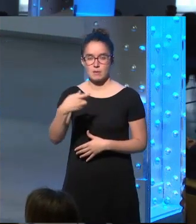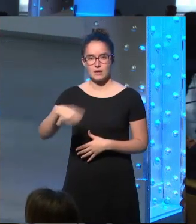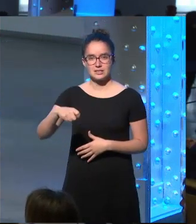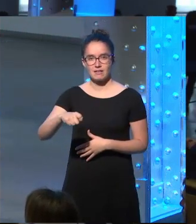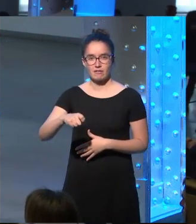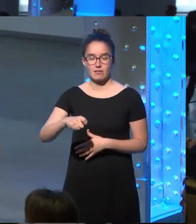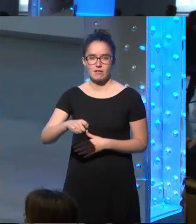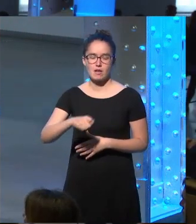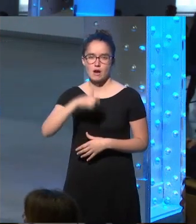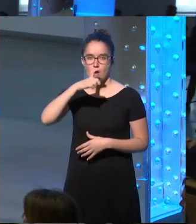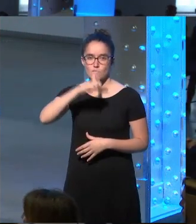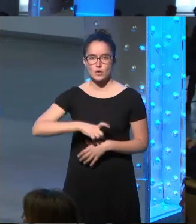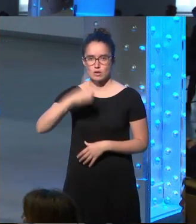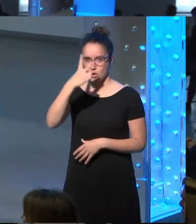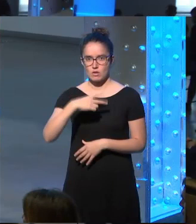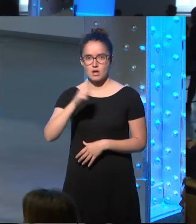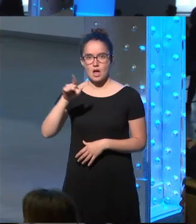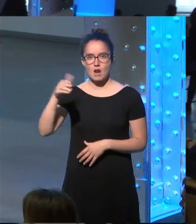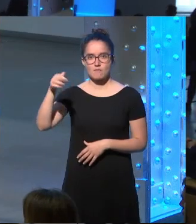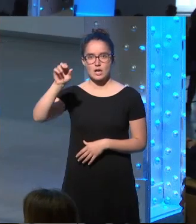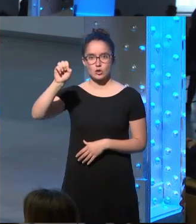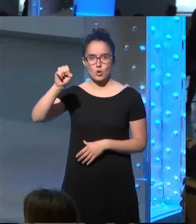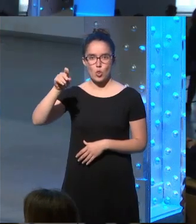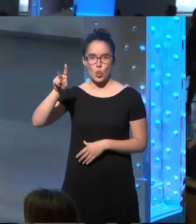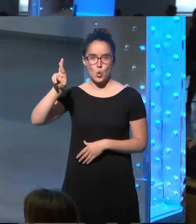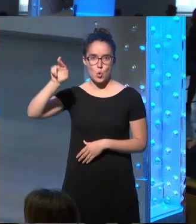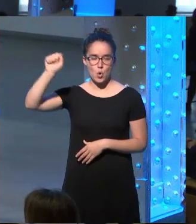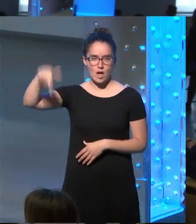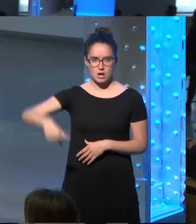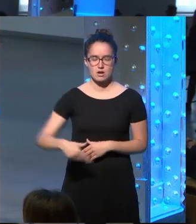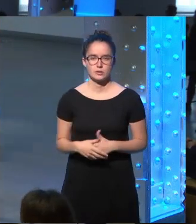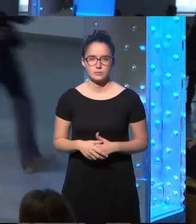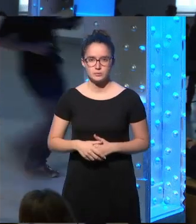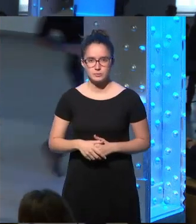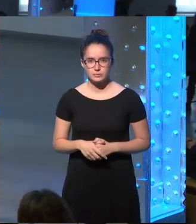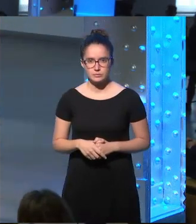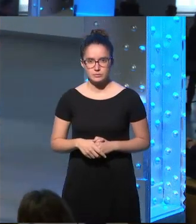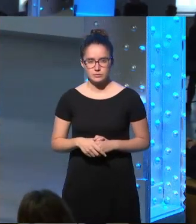The Vice President, Executive Vice President of ONCE Foundation is going to take the floor.